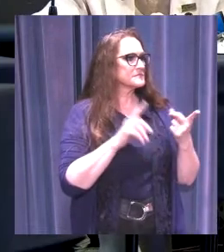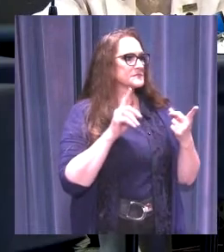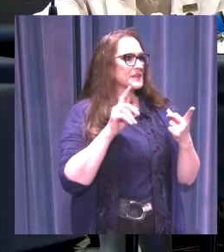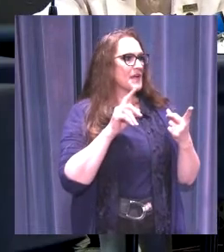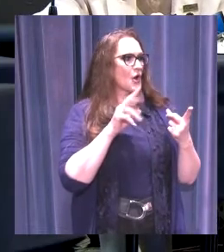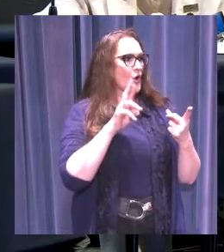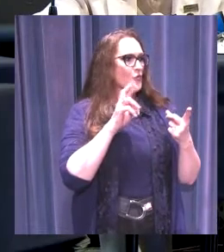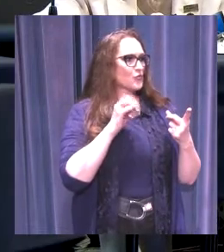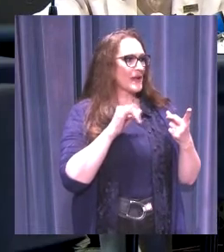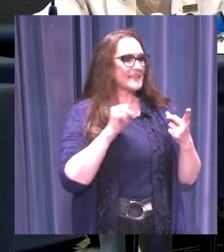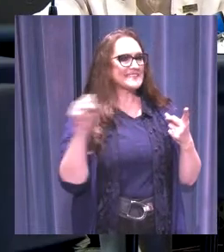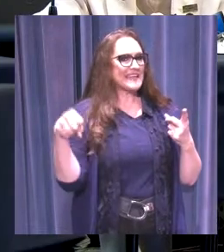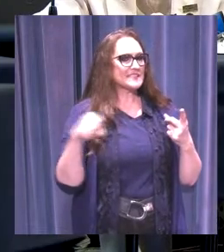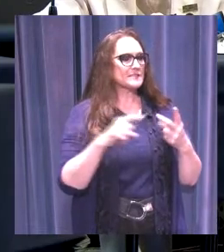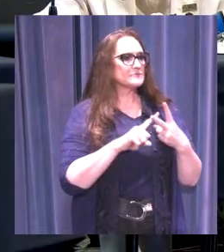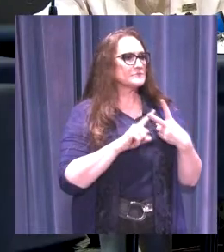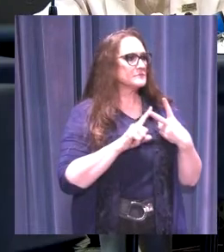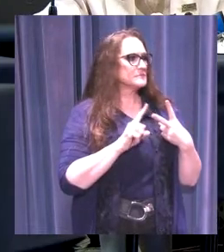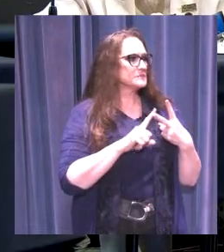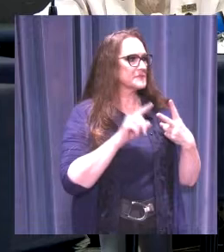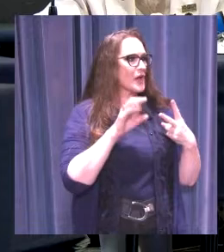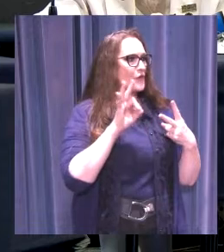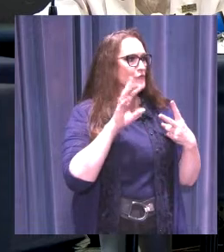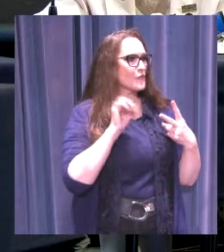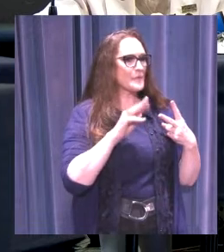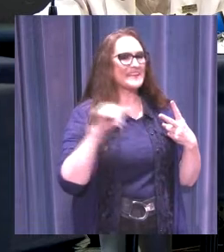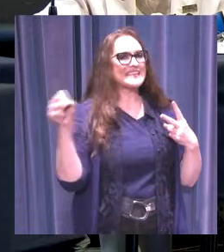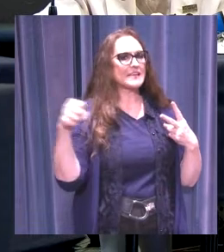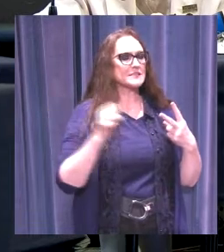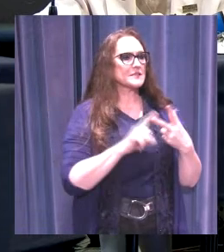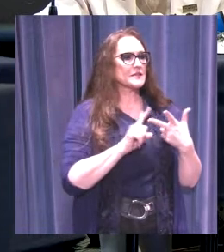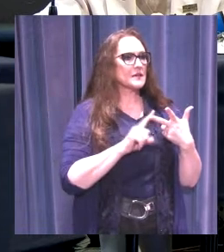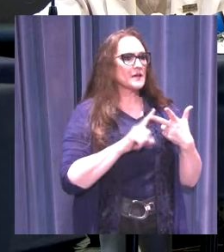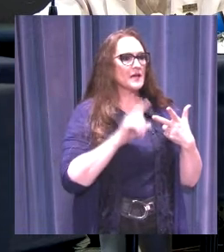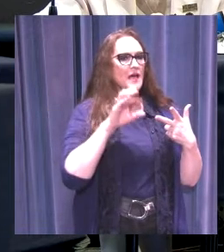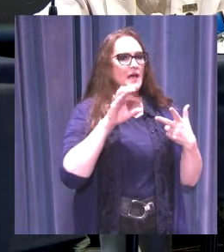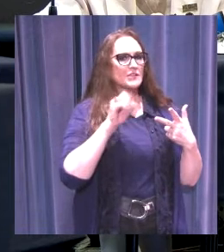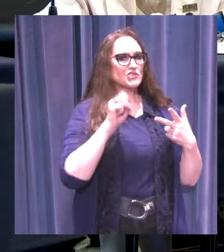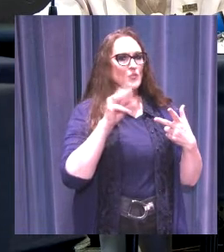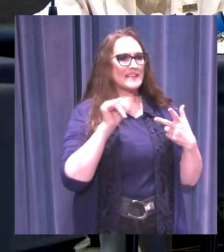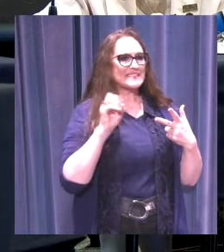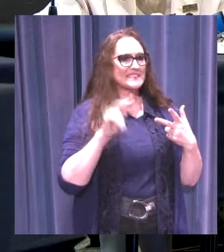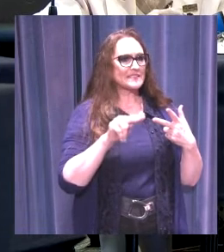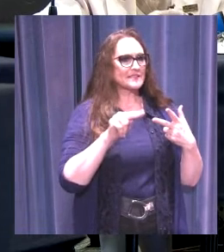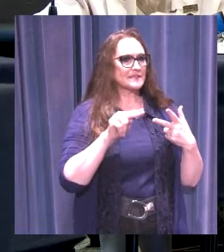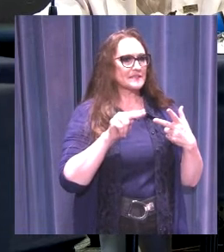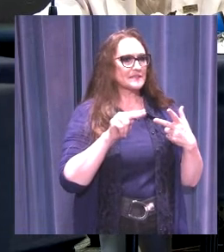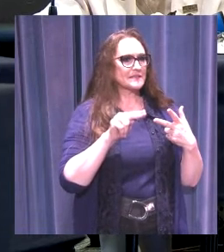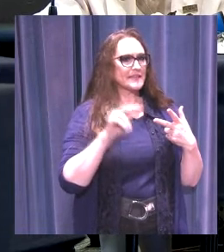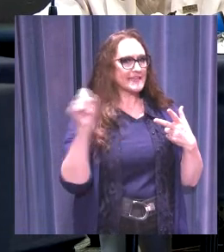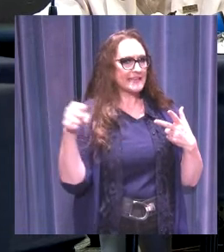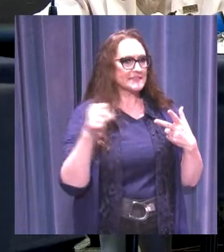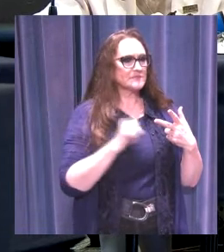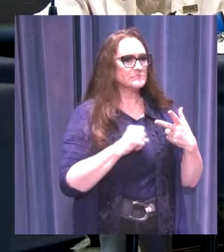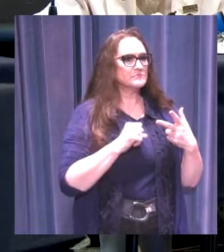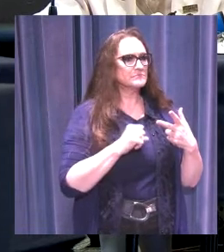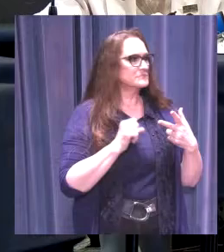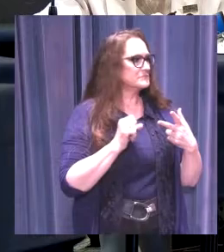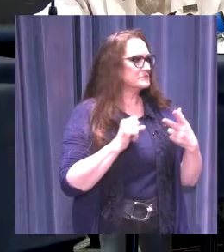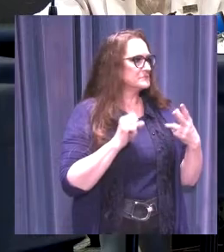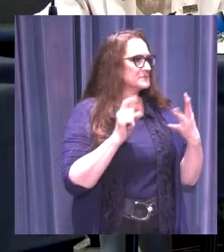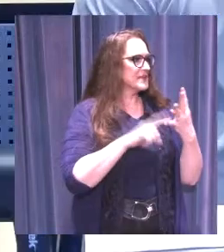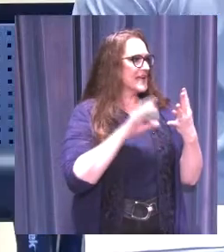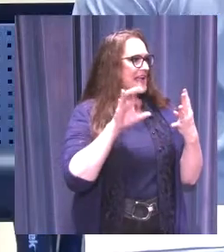Trustee Reyes. Yes. Trustee Freeman. Yes. Trustee Swanson. Yes.